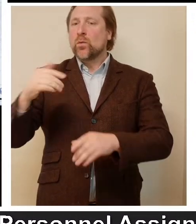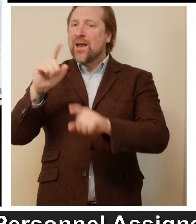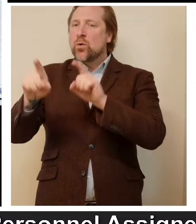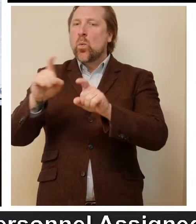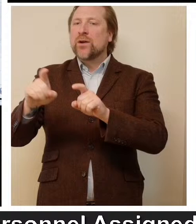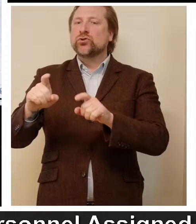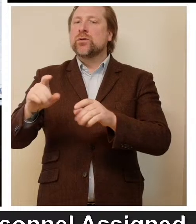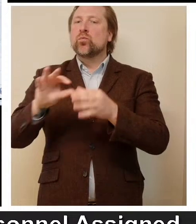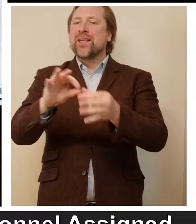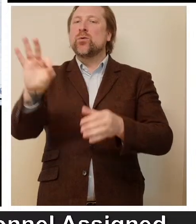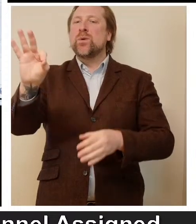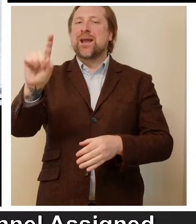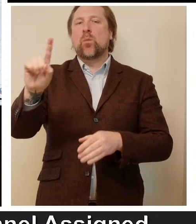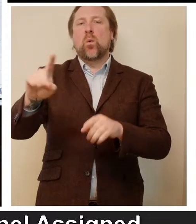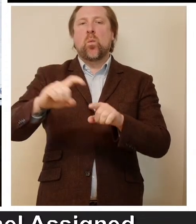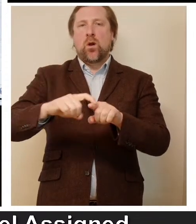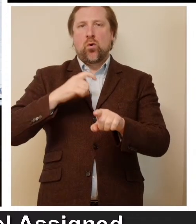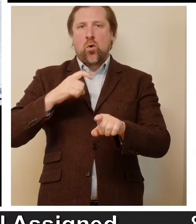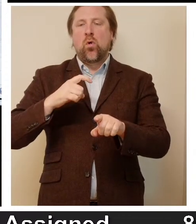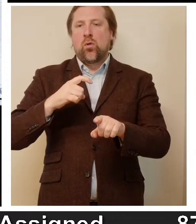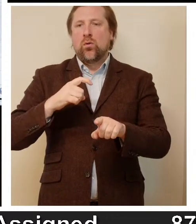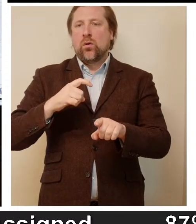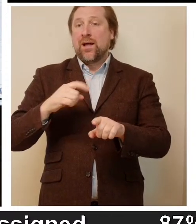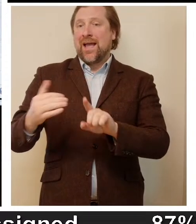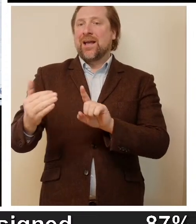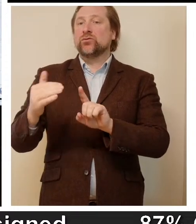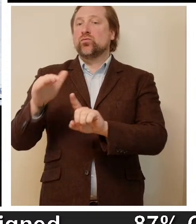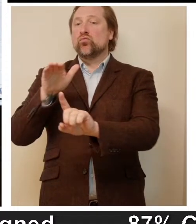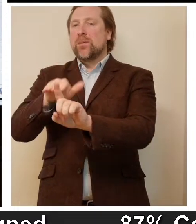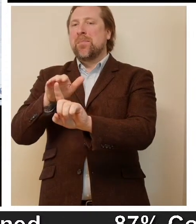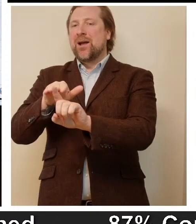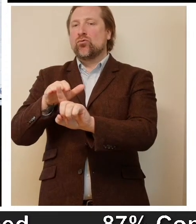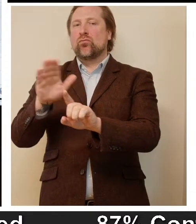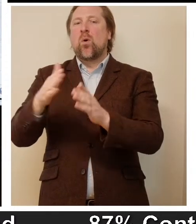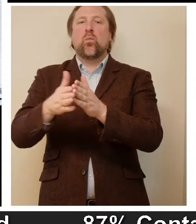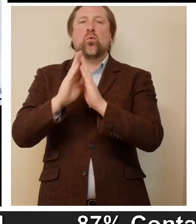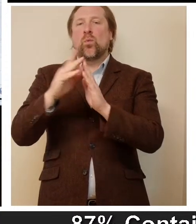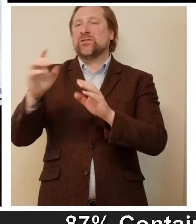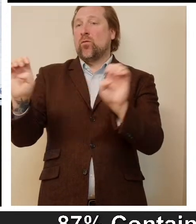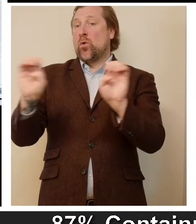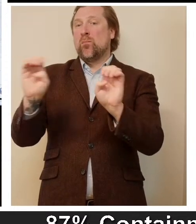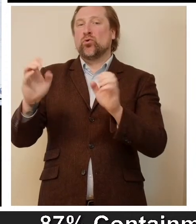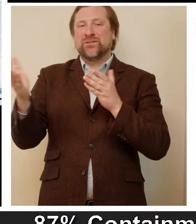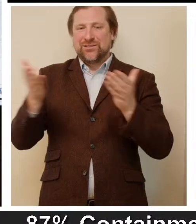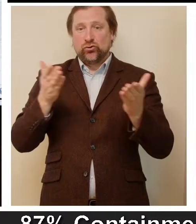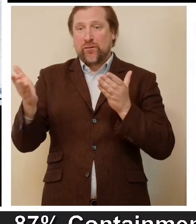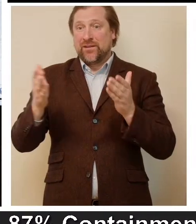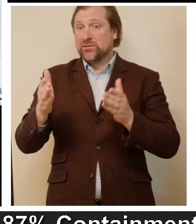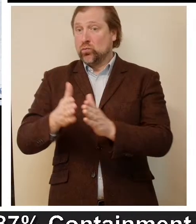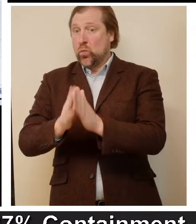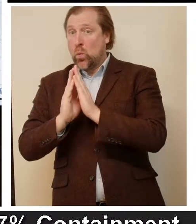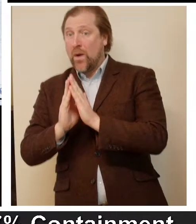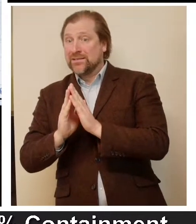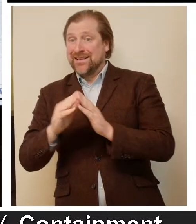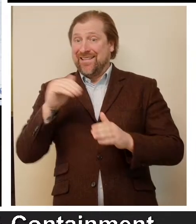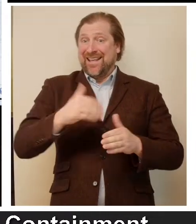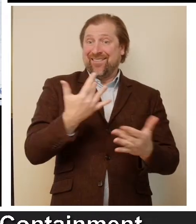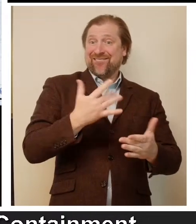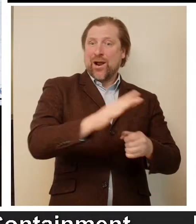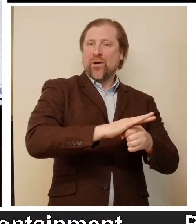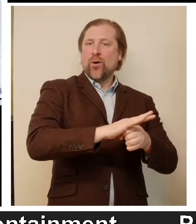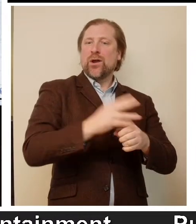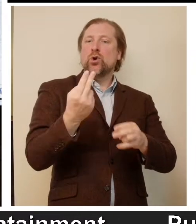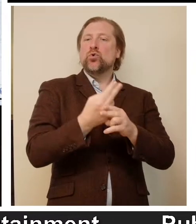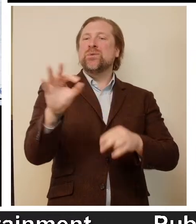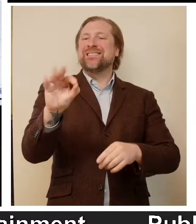regarding 911 services. As a reminder, all requests for emergency services, even within the fire zone, should utilize